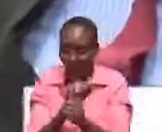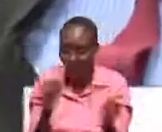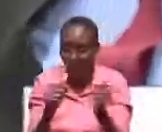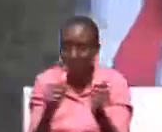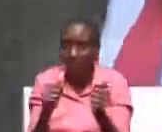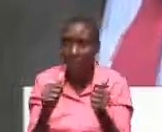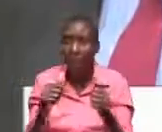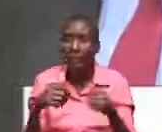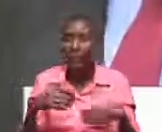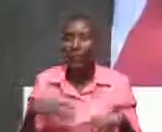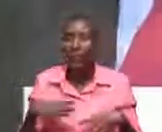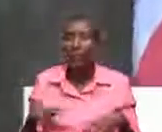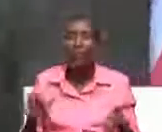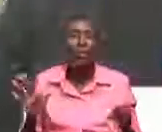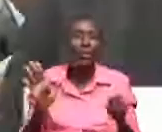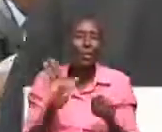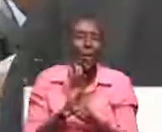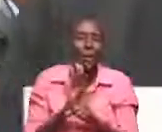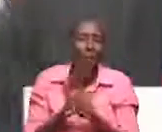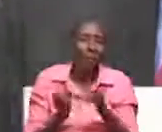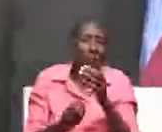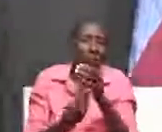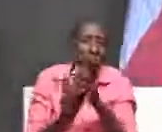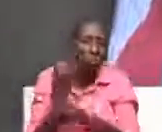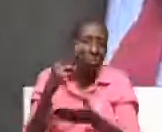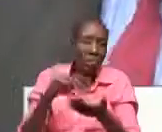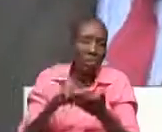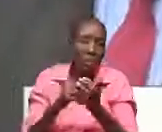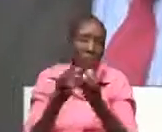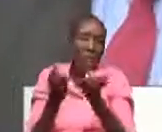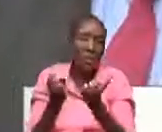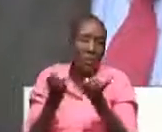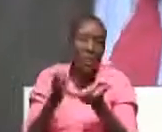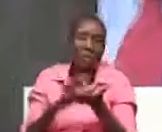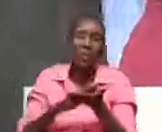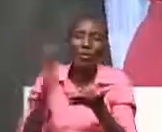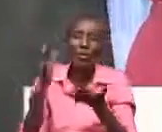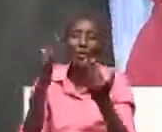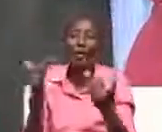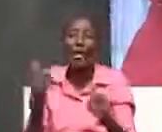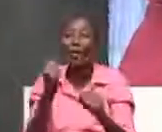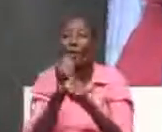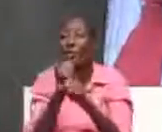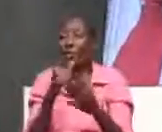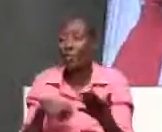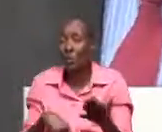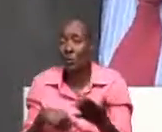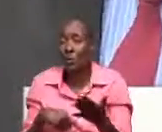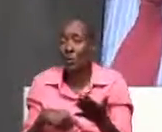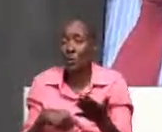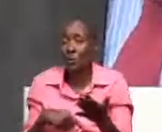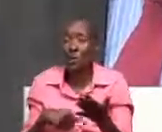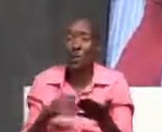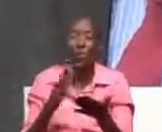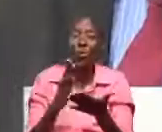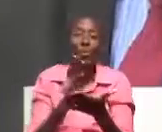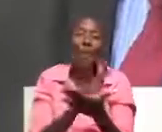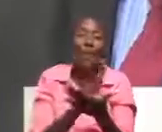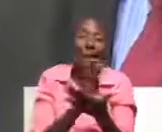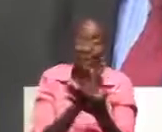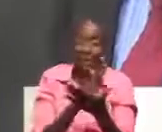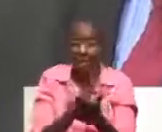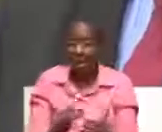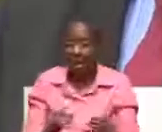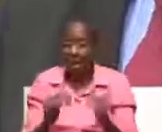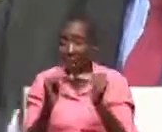growth, our demand is higher. So what we are doing is we are equitably distributing the